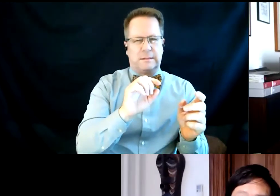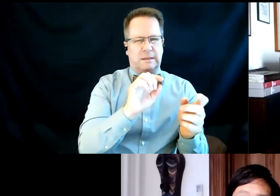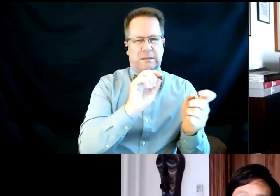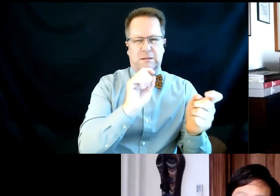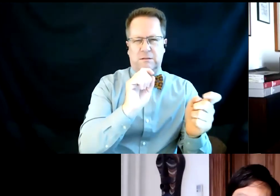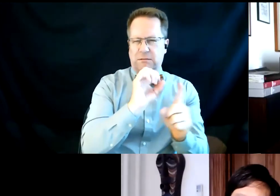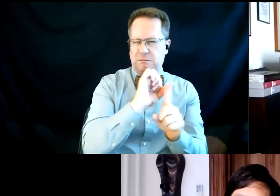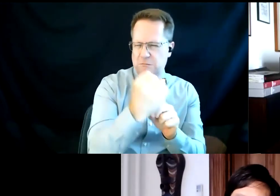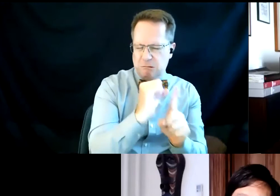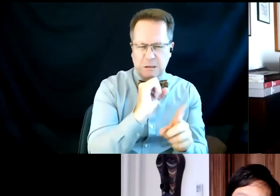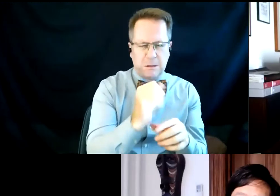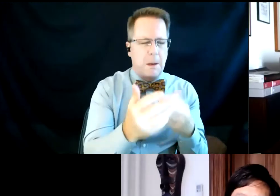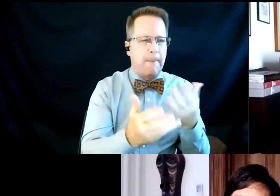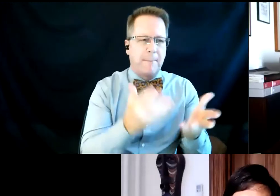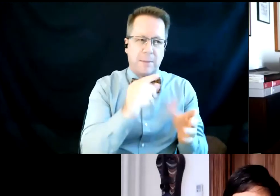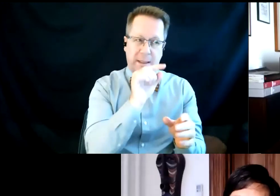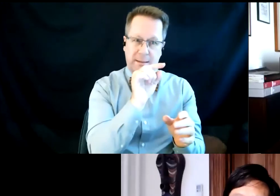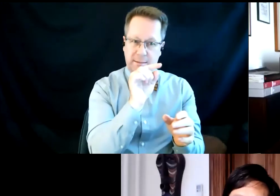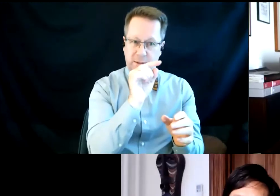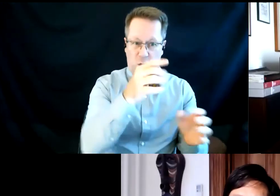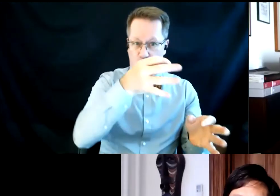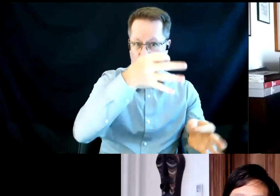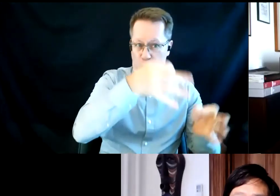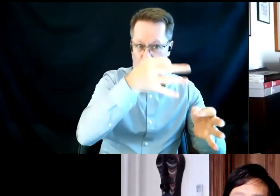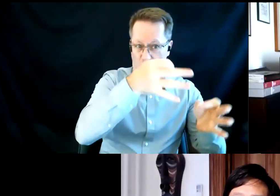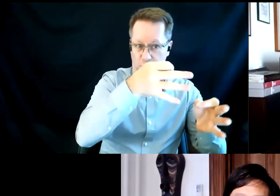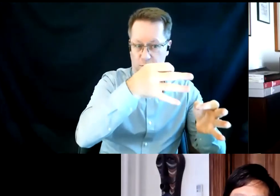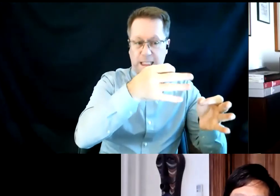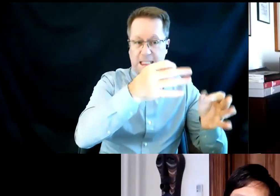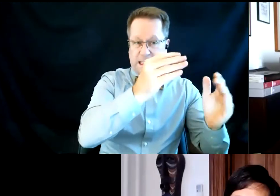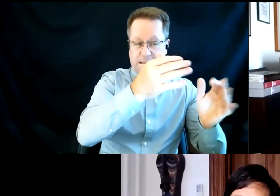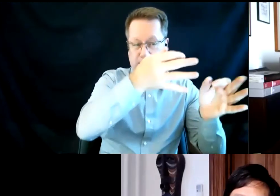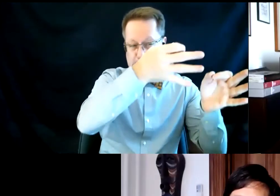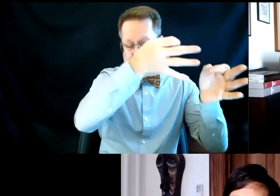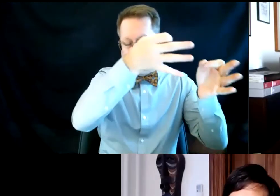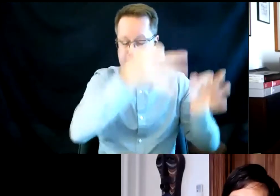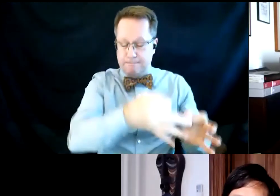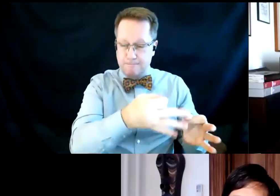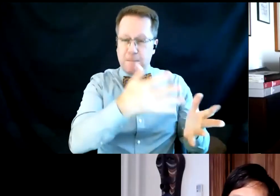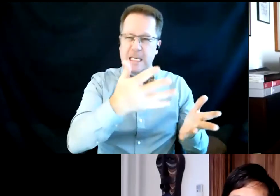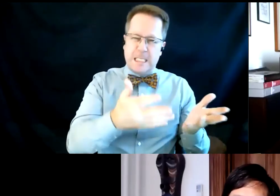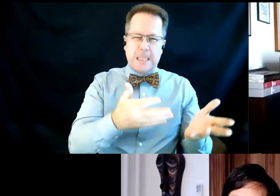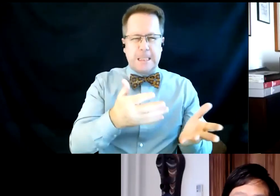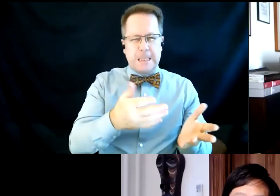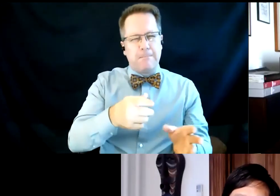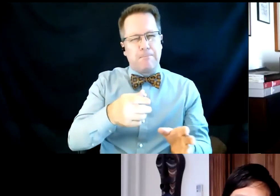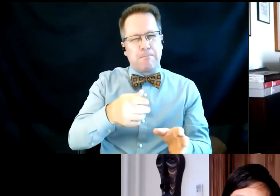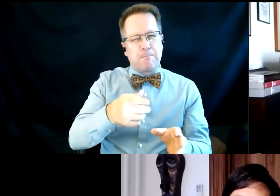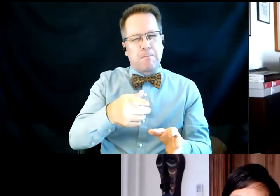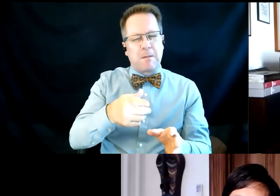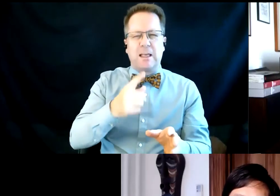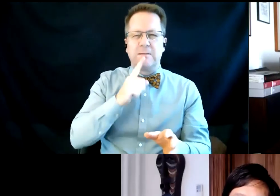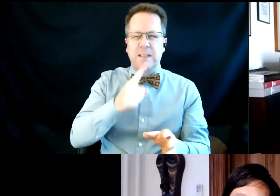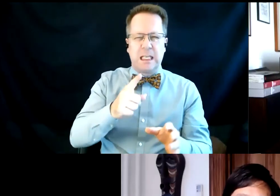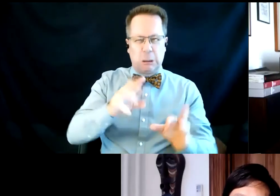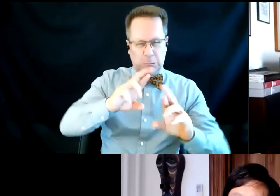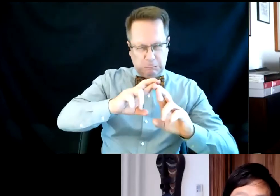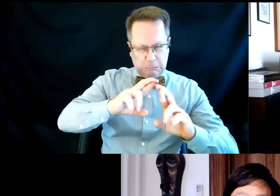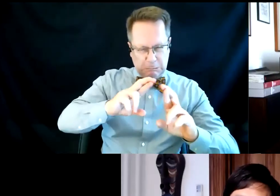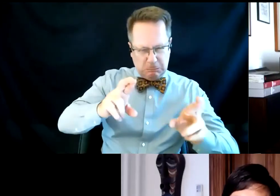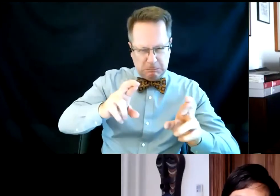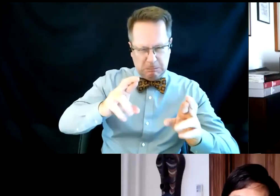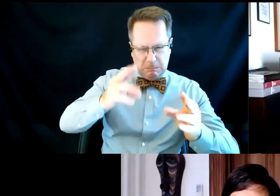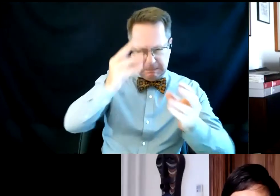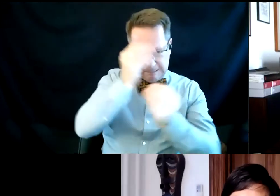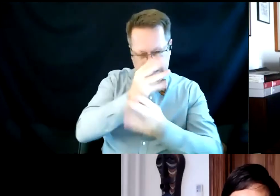premature. I mean, for folks who, maybe aren't as steeped in it as us, this is a case that the Trump administration, challenging the Trump administration's policy of